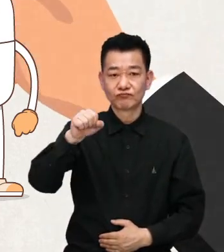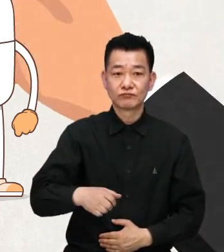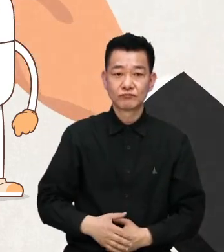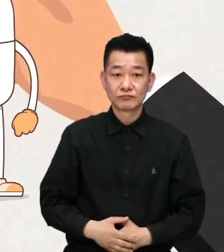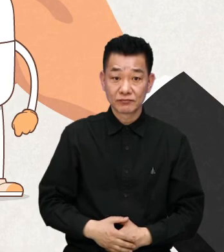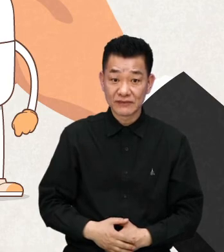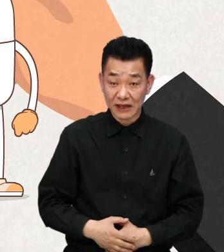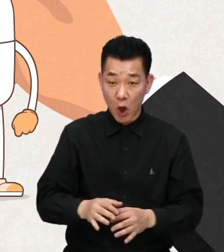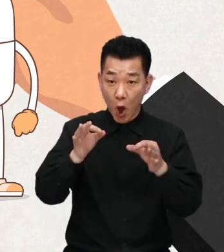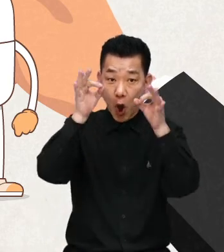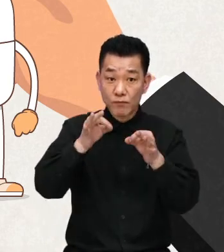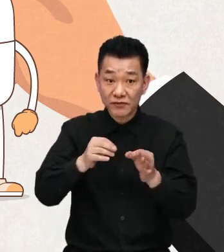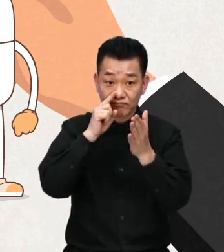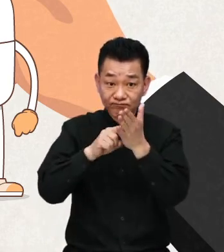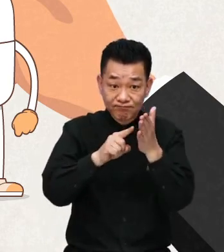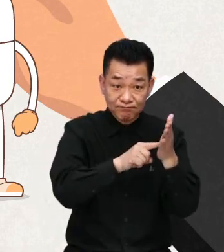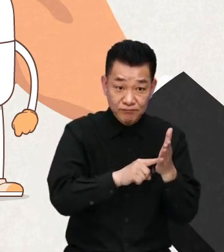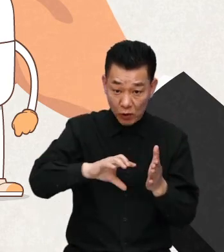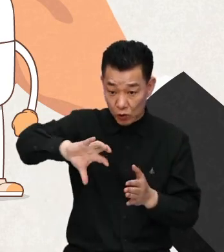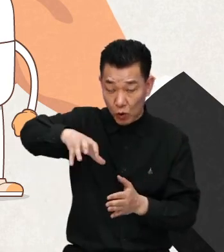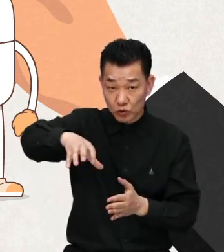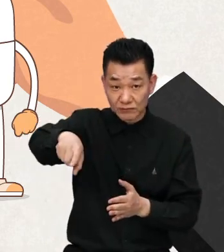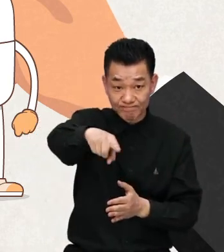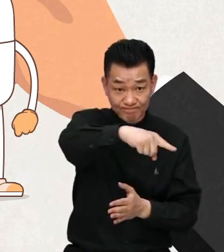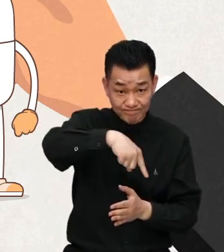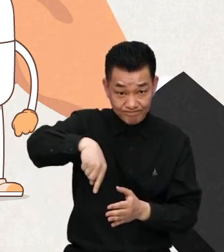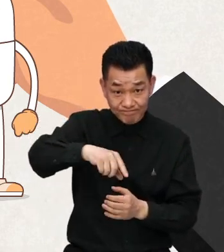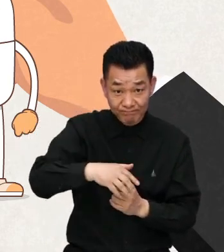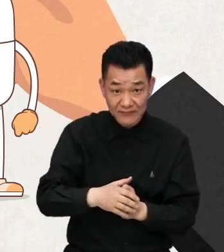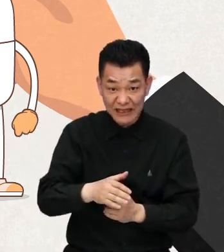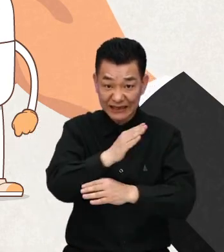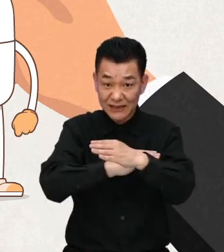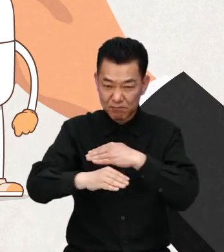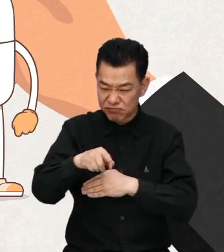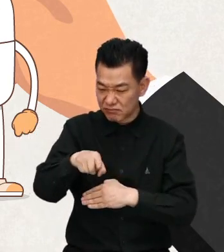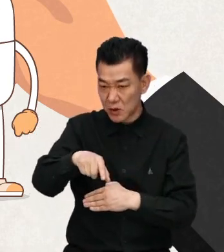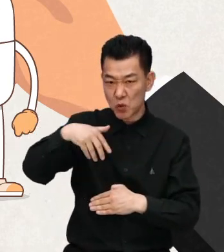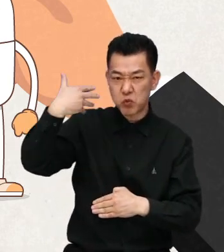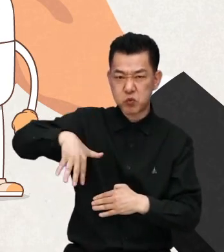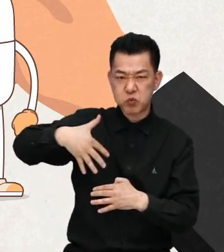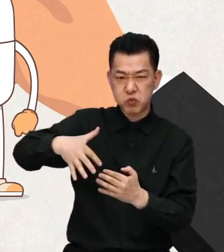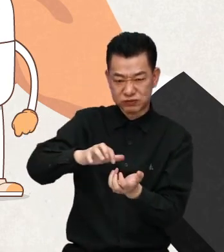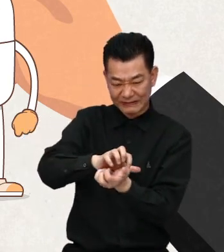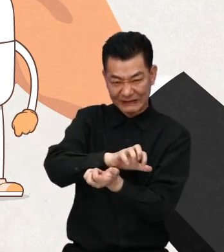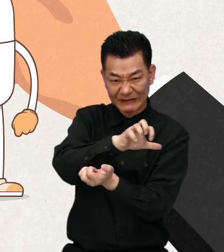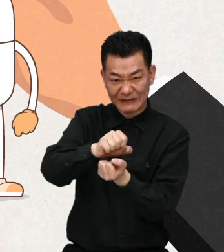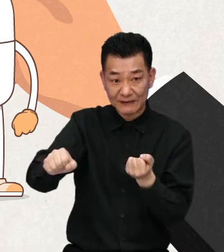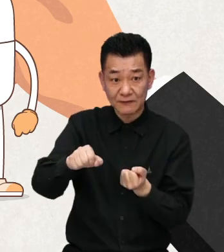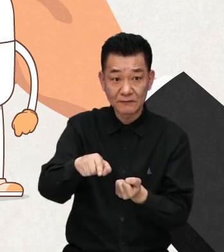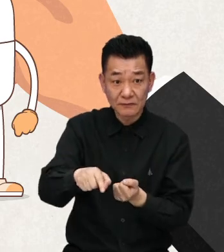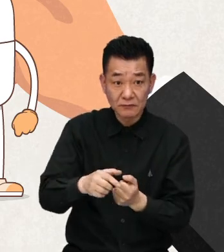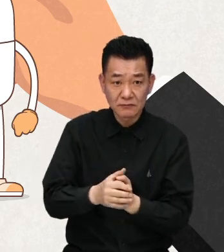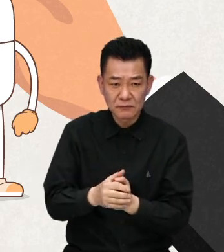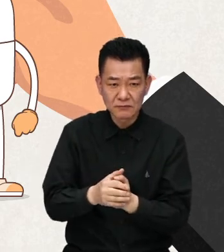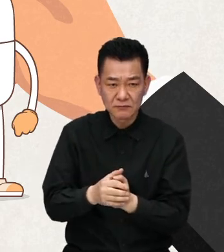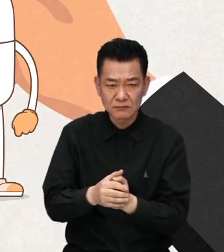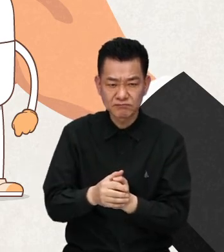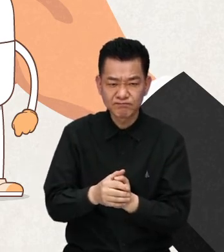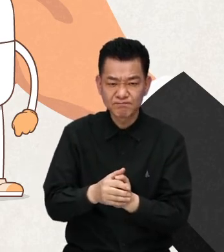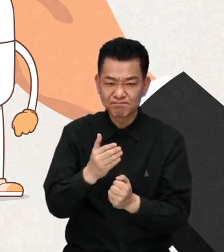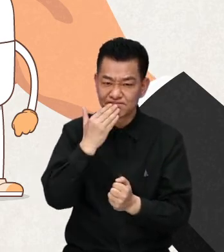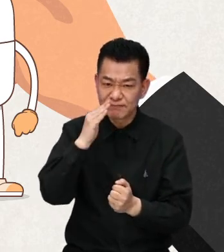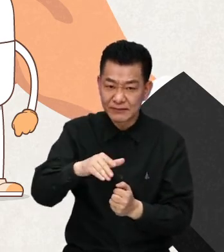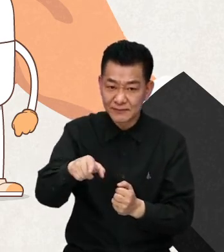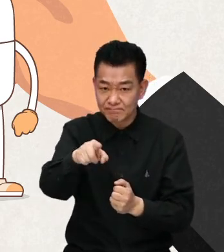That's right. Ex officio investigation means that Committee on the Rights of Persons with Disabilities carries out data